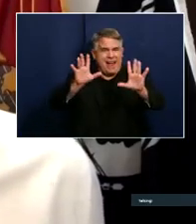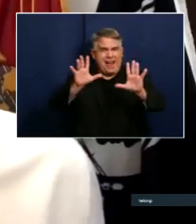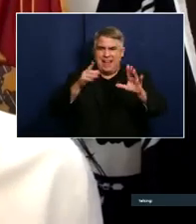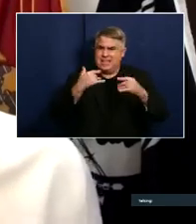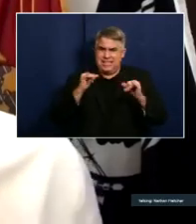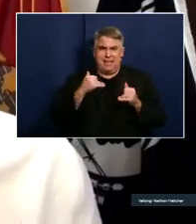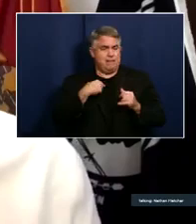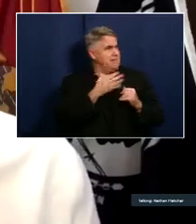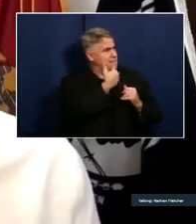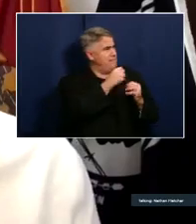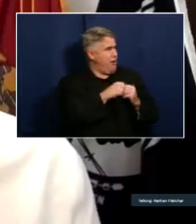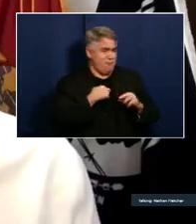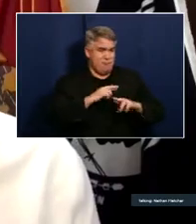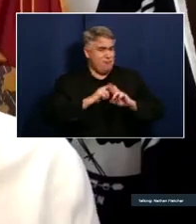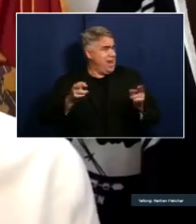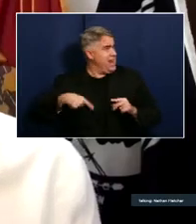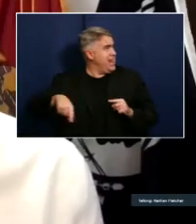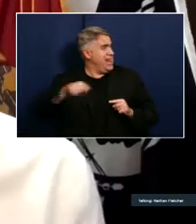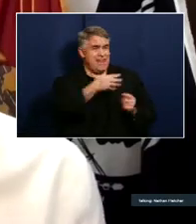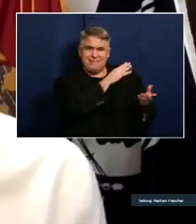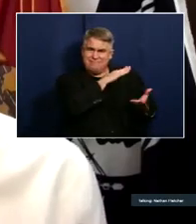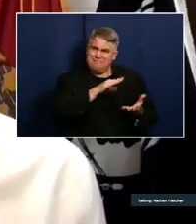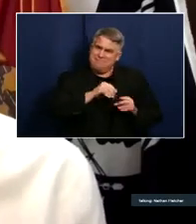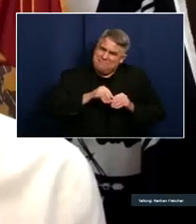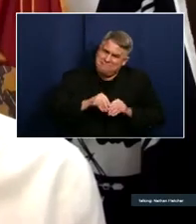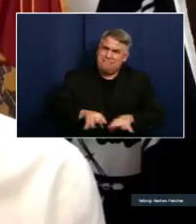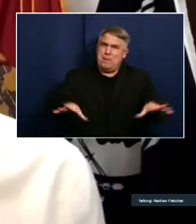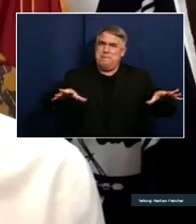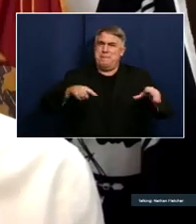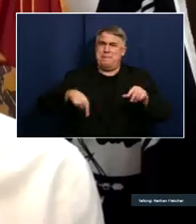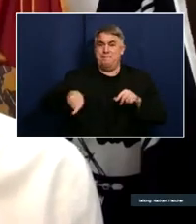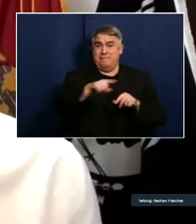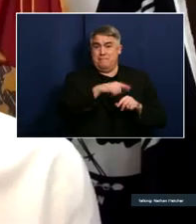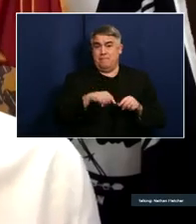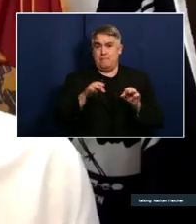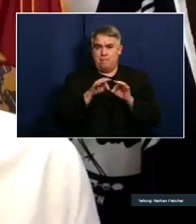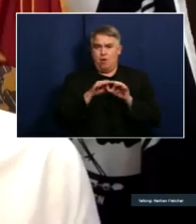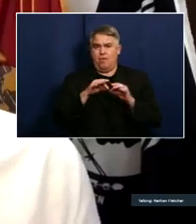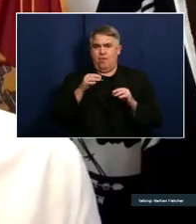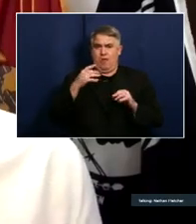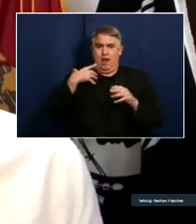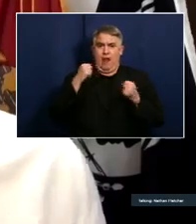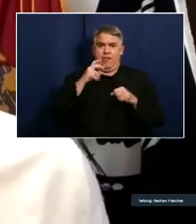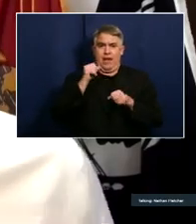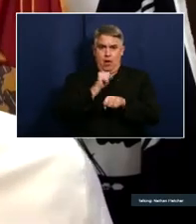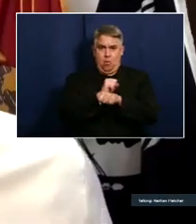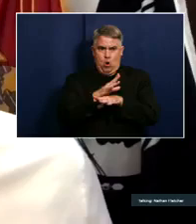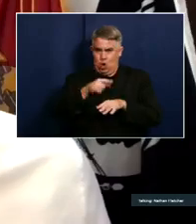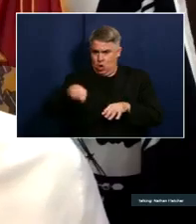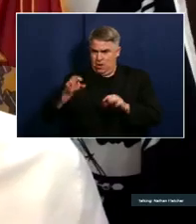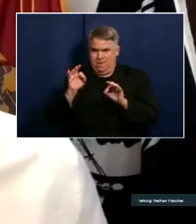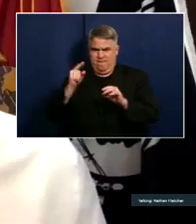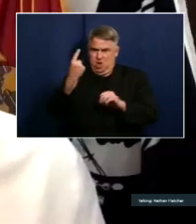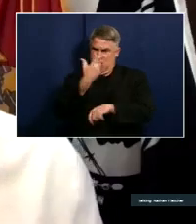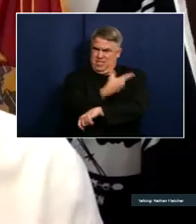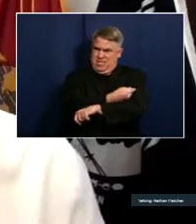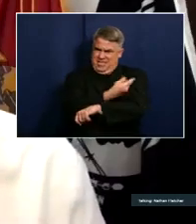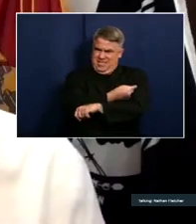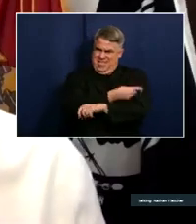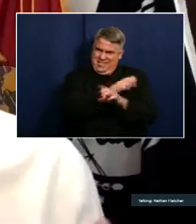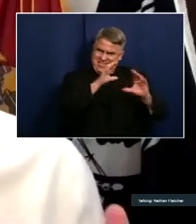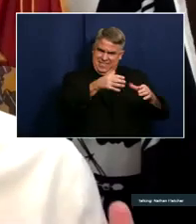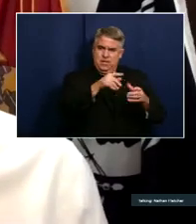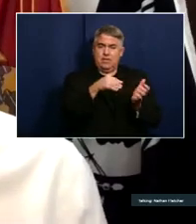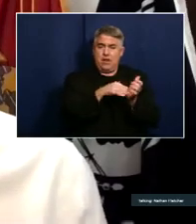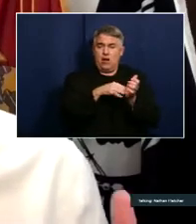Initially, we started with healthcare workers. That was essential. We had tremendous strain on our healthcare system from COVID. Our